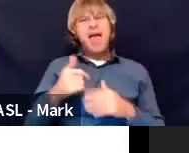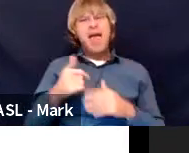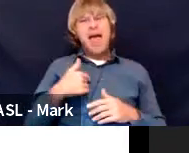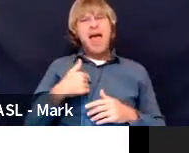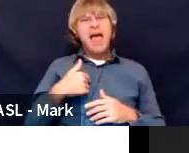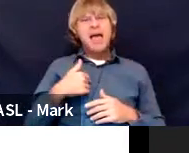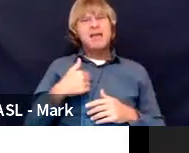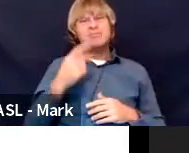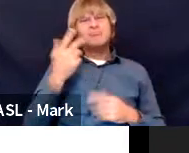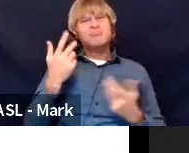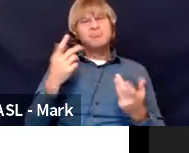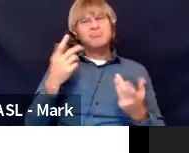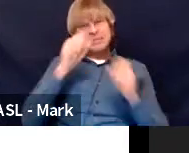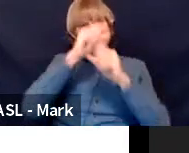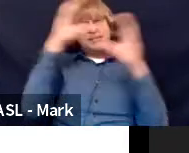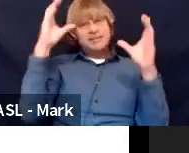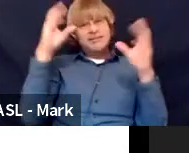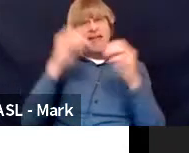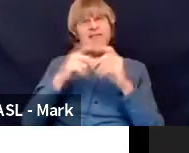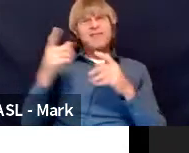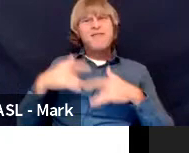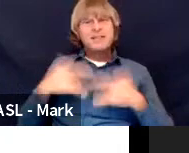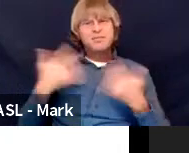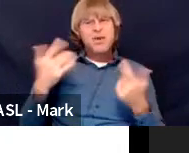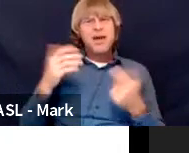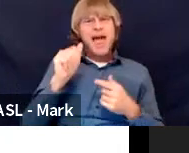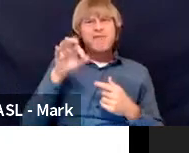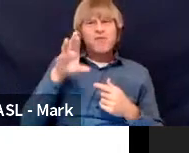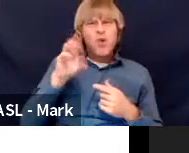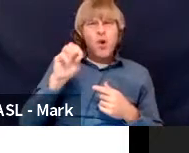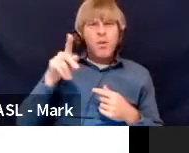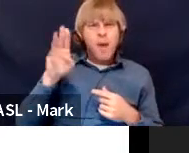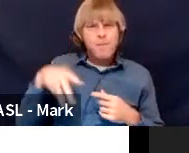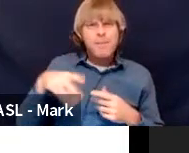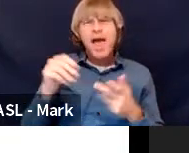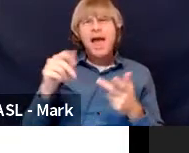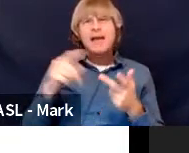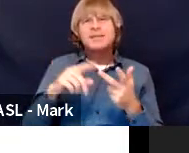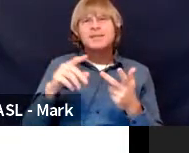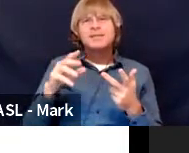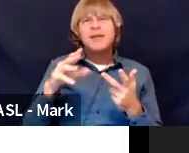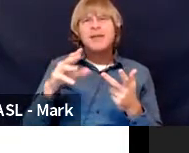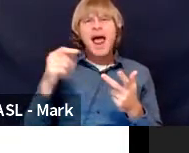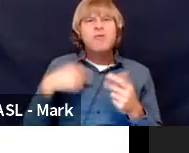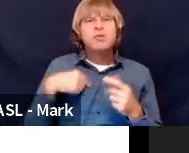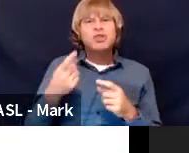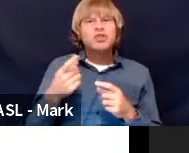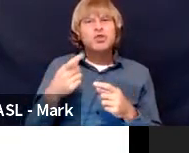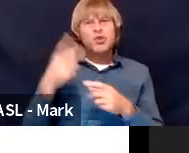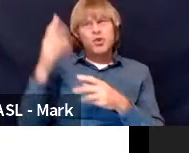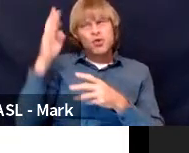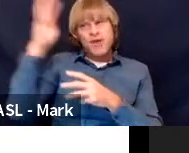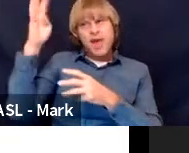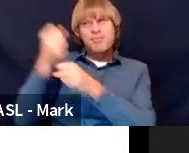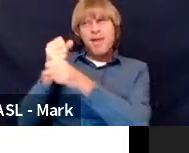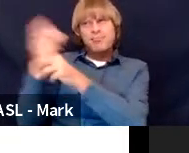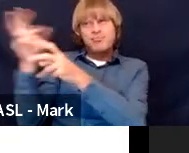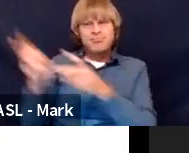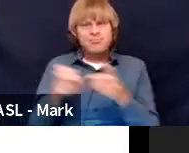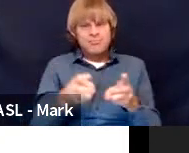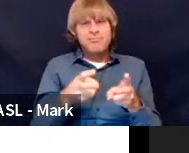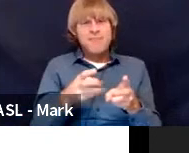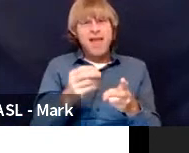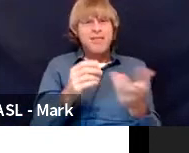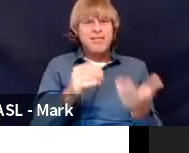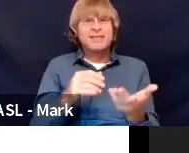see at festivals like Afropunk, and I would just recreate them in my head. And the two in the